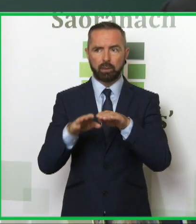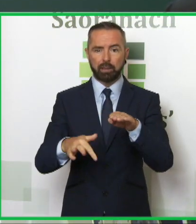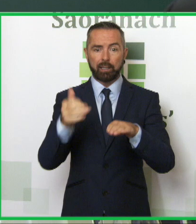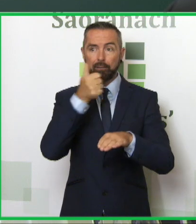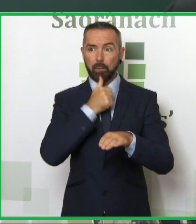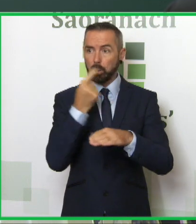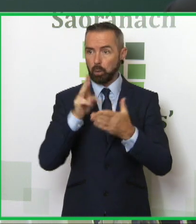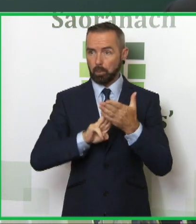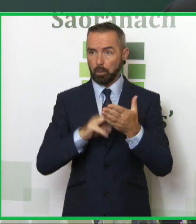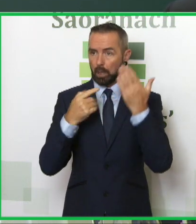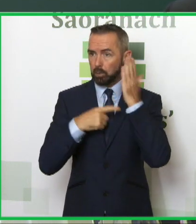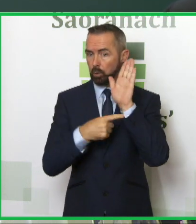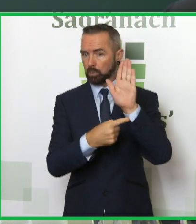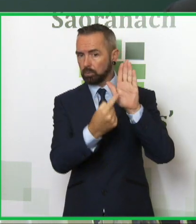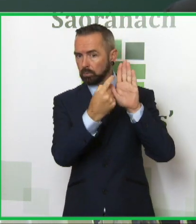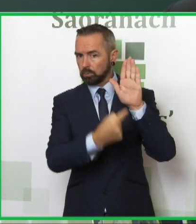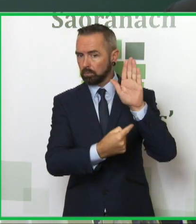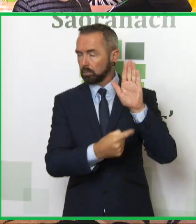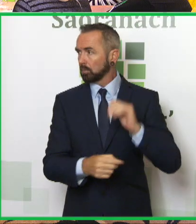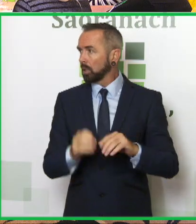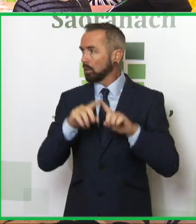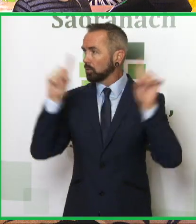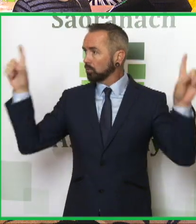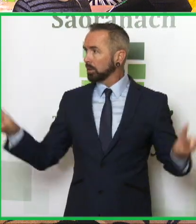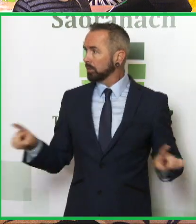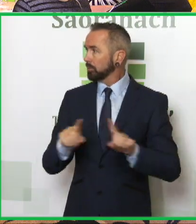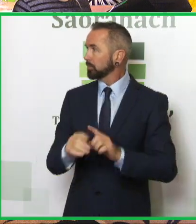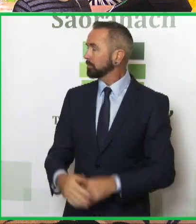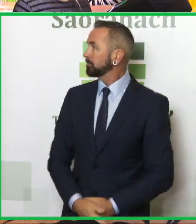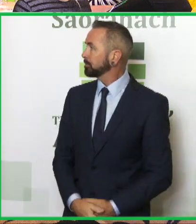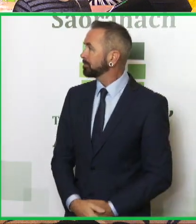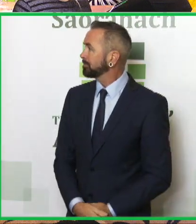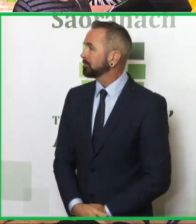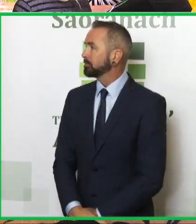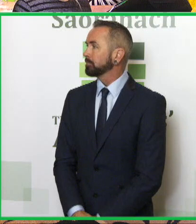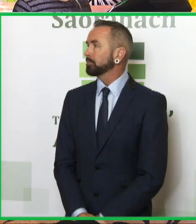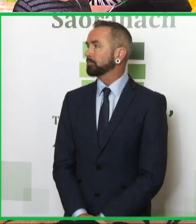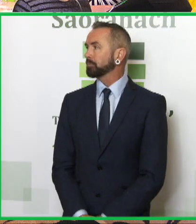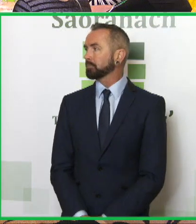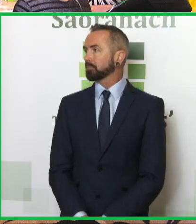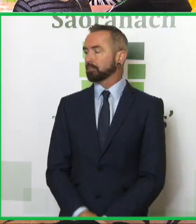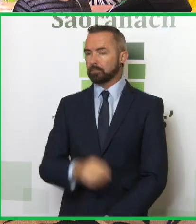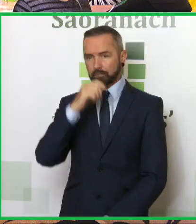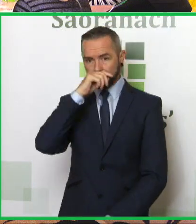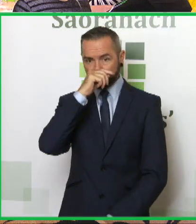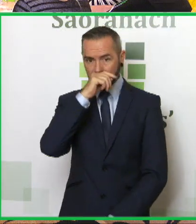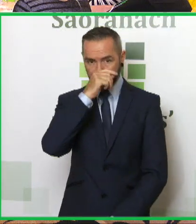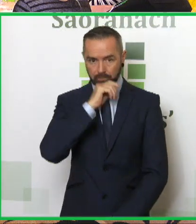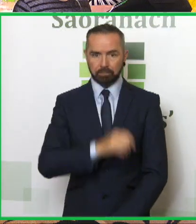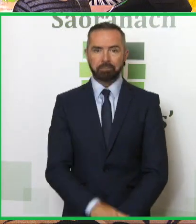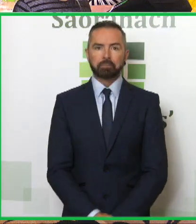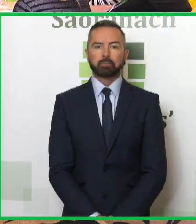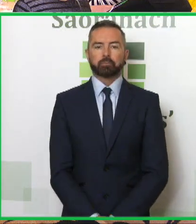with me a moment, Ciara, I'll just bring those up and give you a flavour of what they look like. And this is probably,